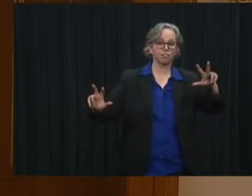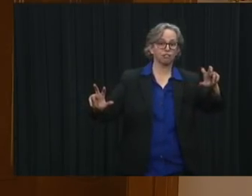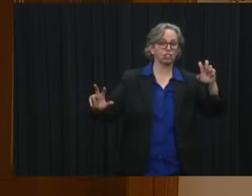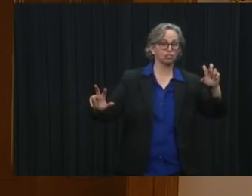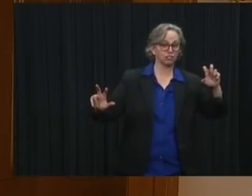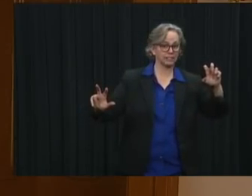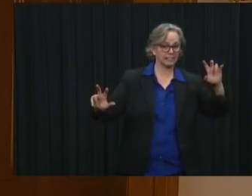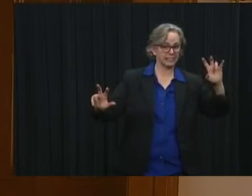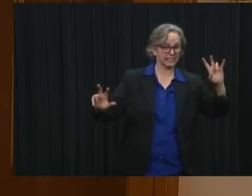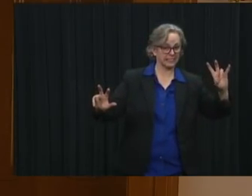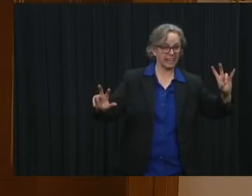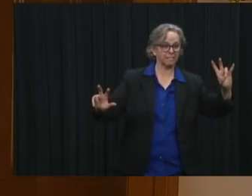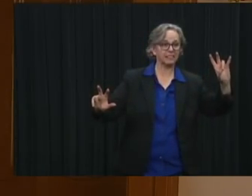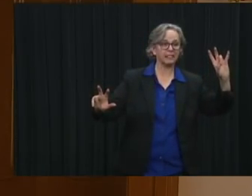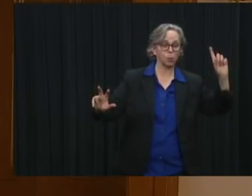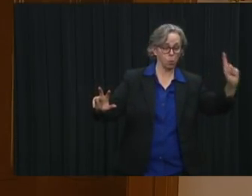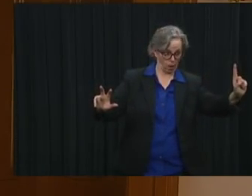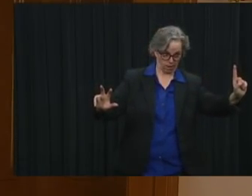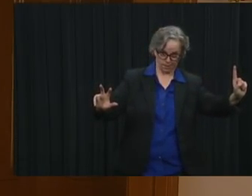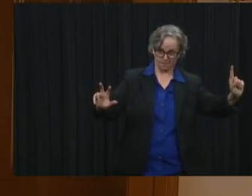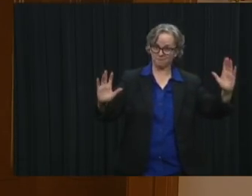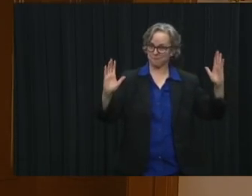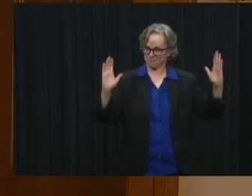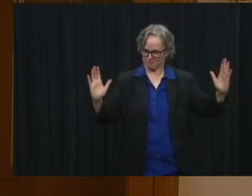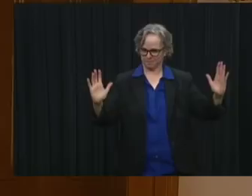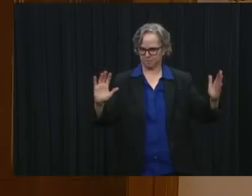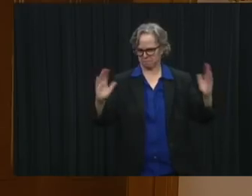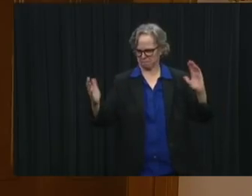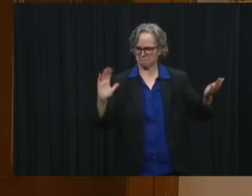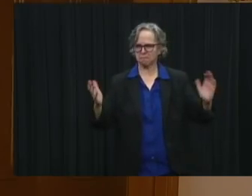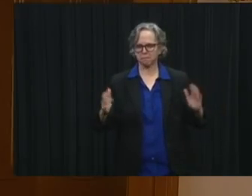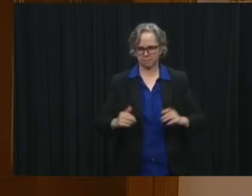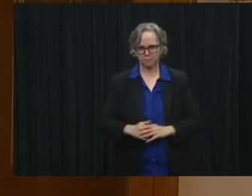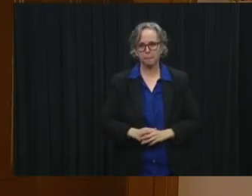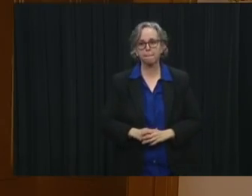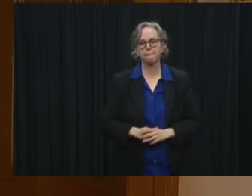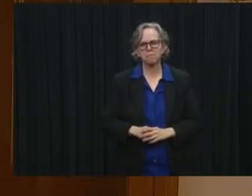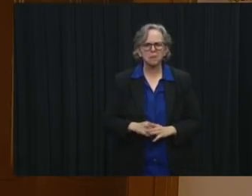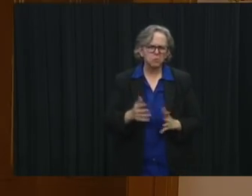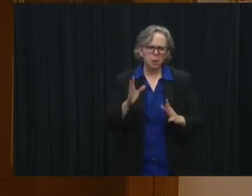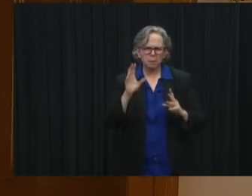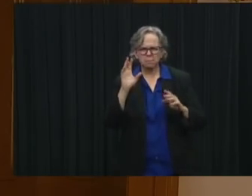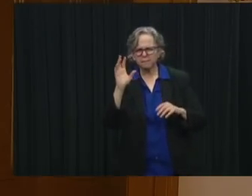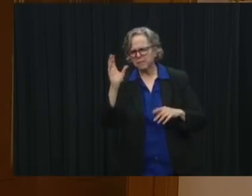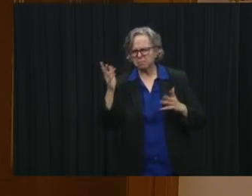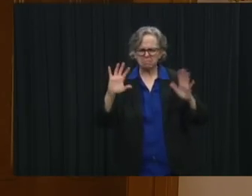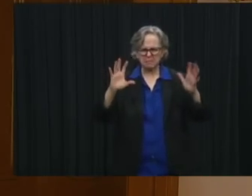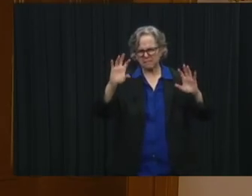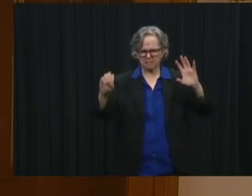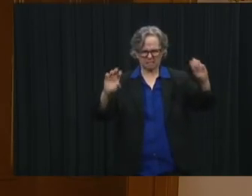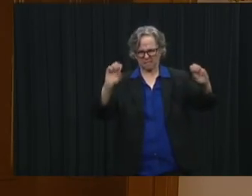47% females, 53% males. So it's getting closer as we get better data.